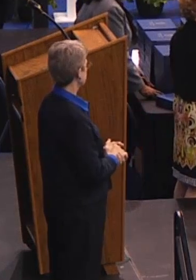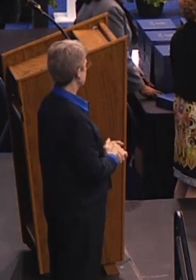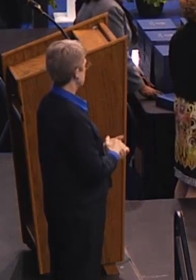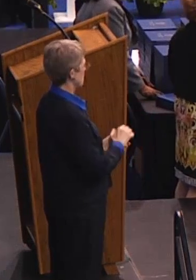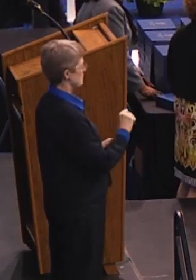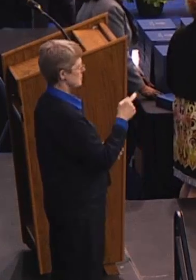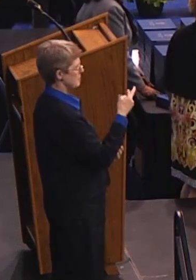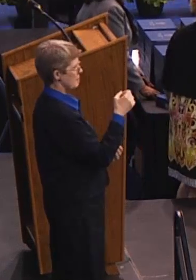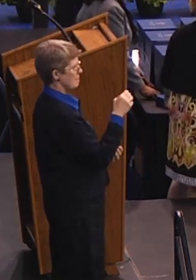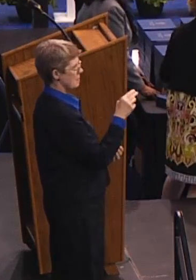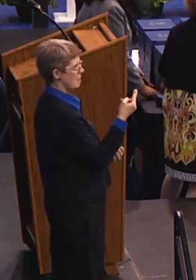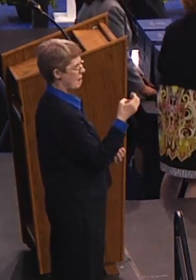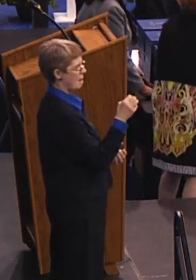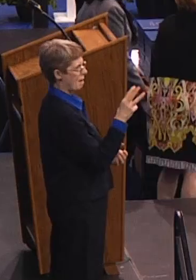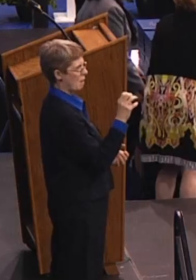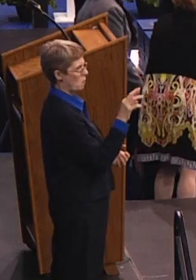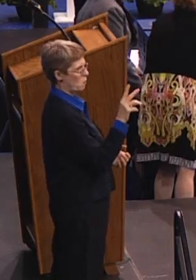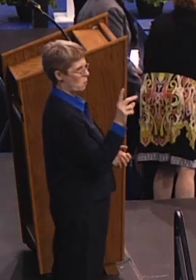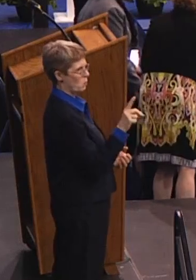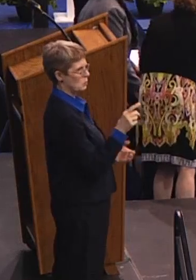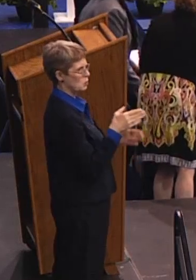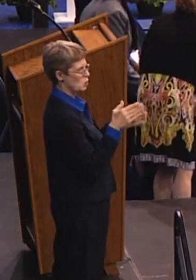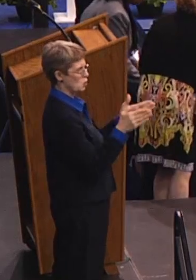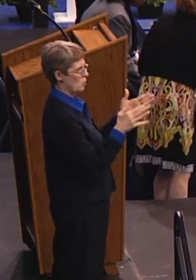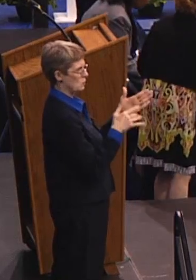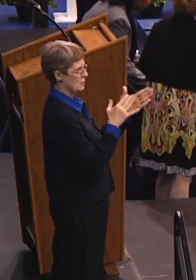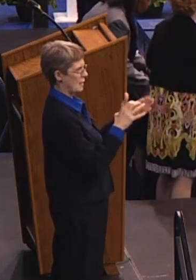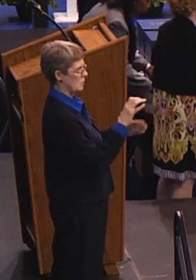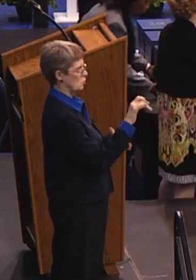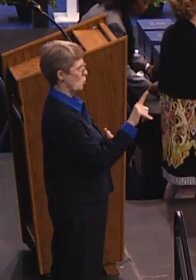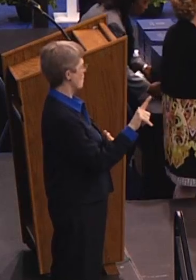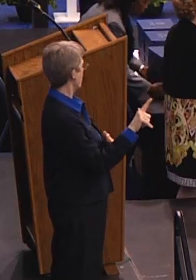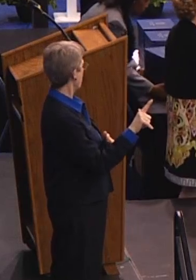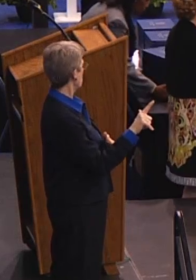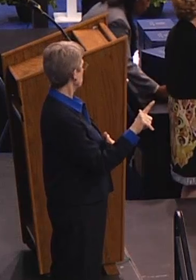Stephen Howard, general studies, cum laude.